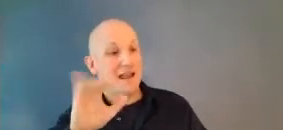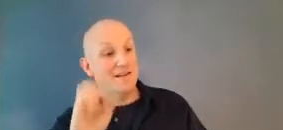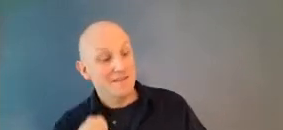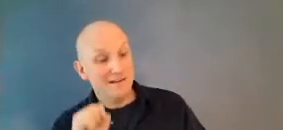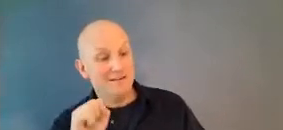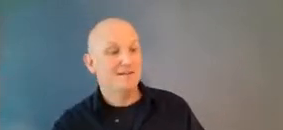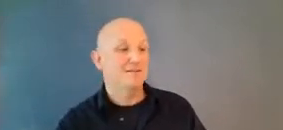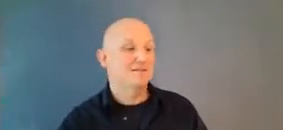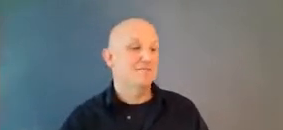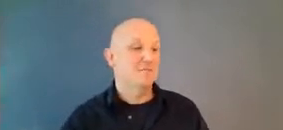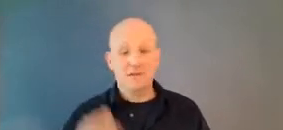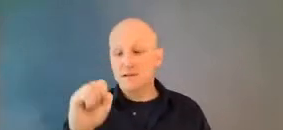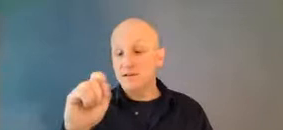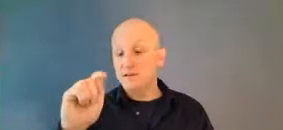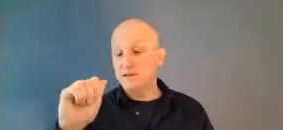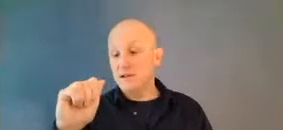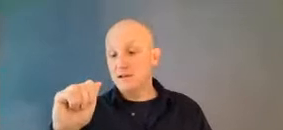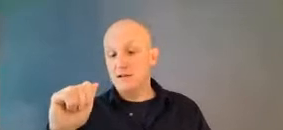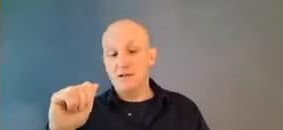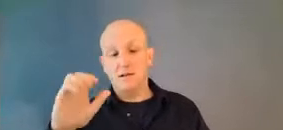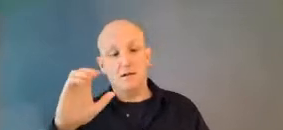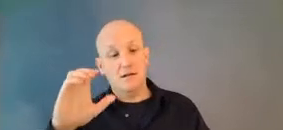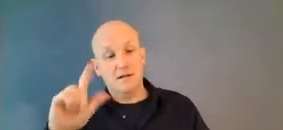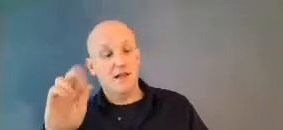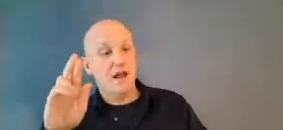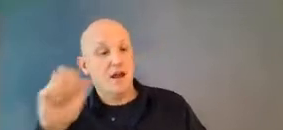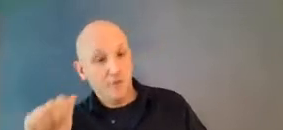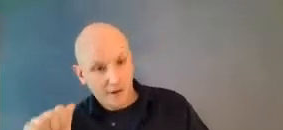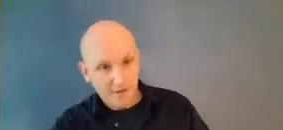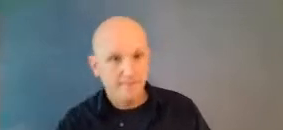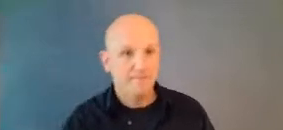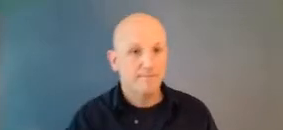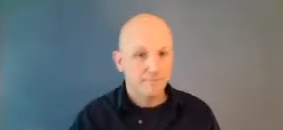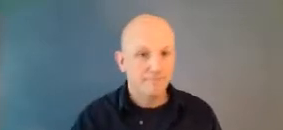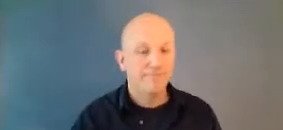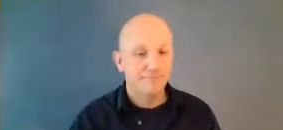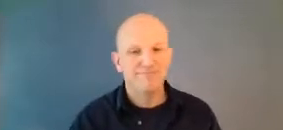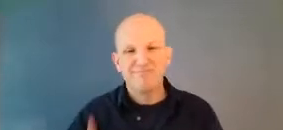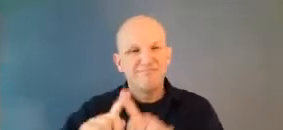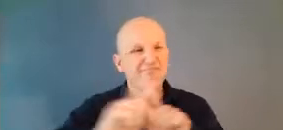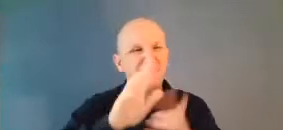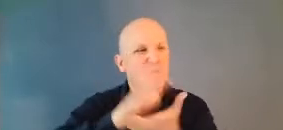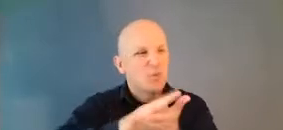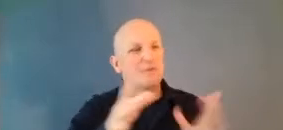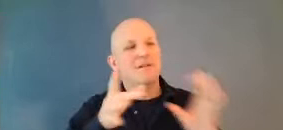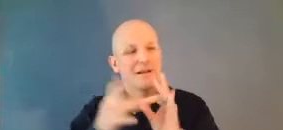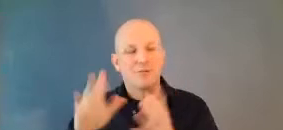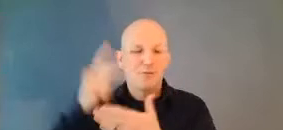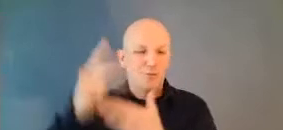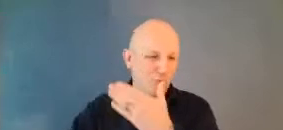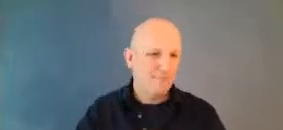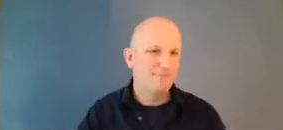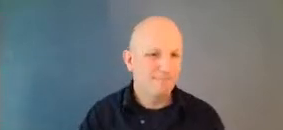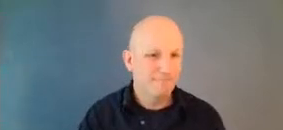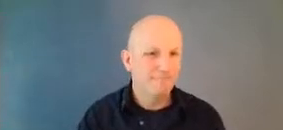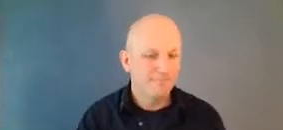have a local agreement with the San Joaquin College of Law, who are part of the program. So additional things that